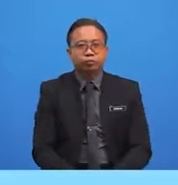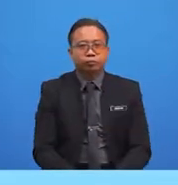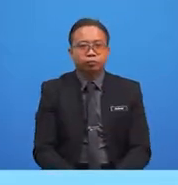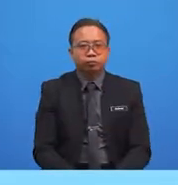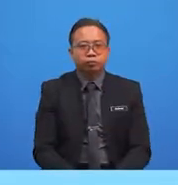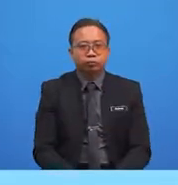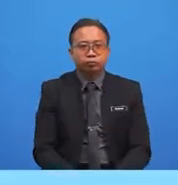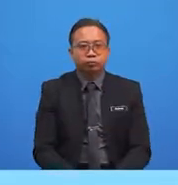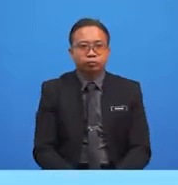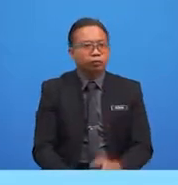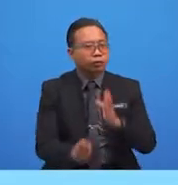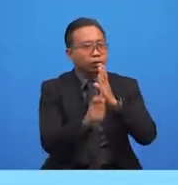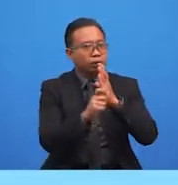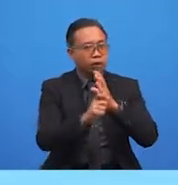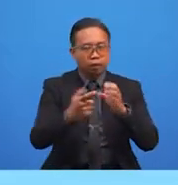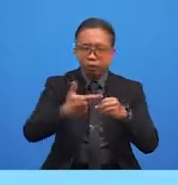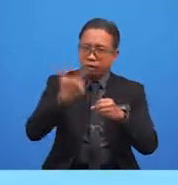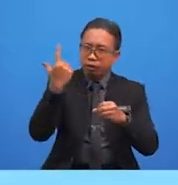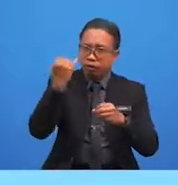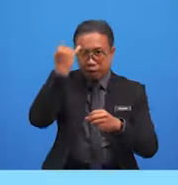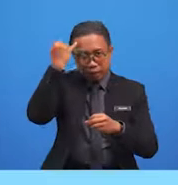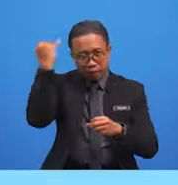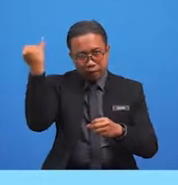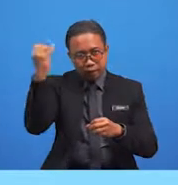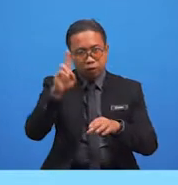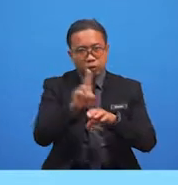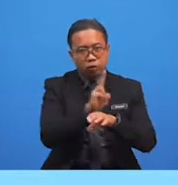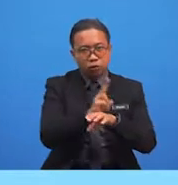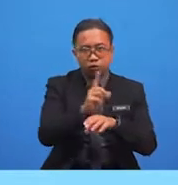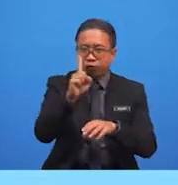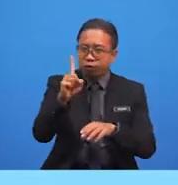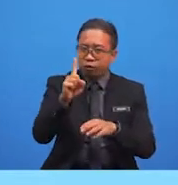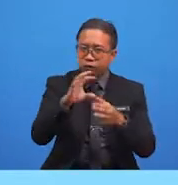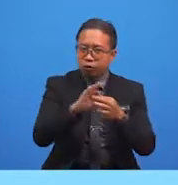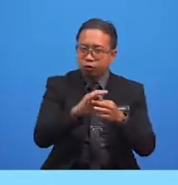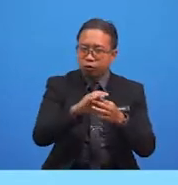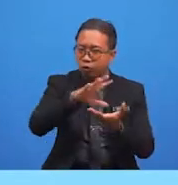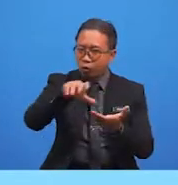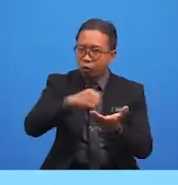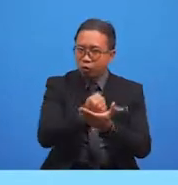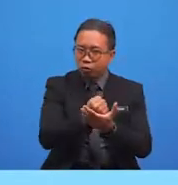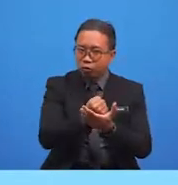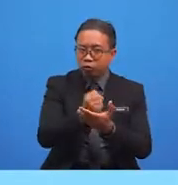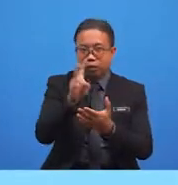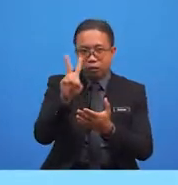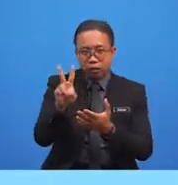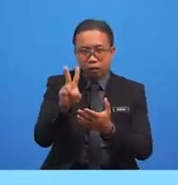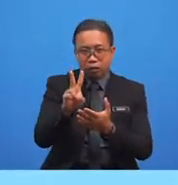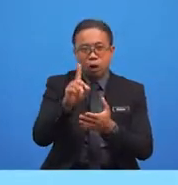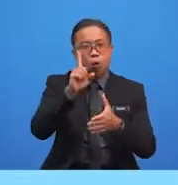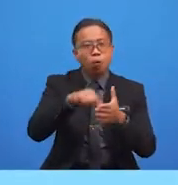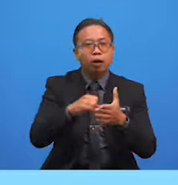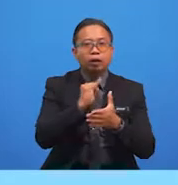And to add other ideas, you can use first of all, secondly, what